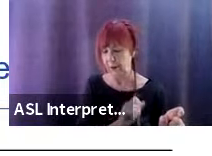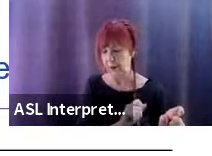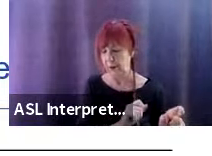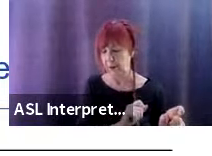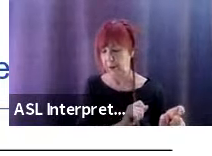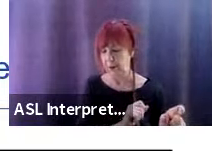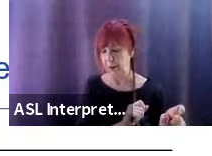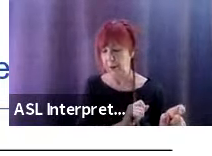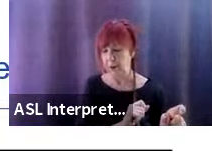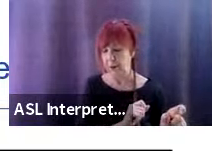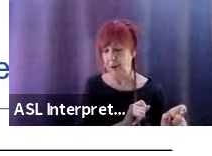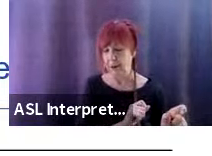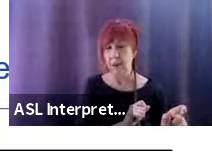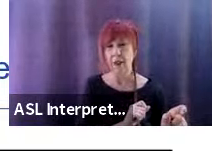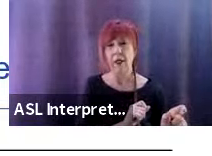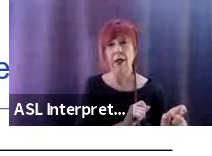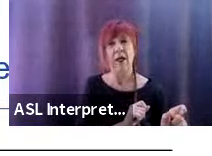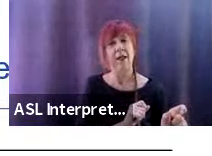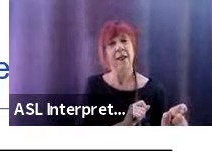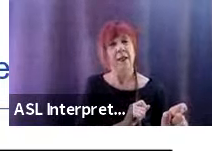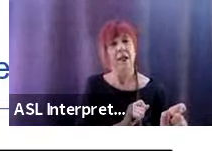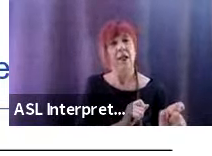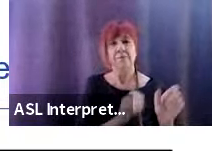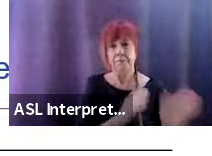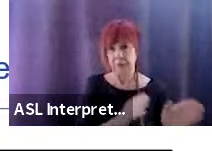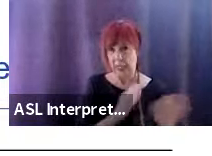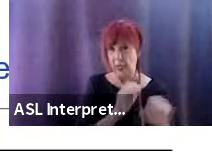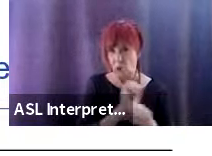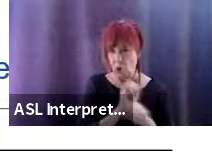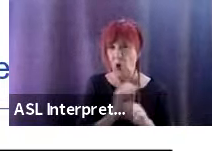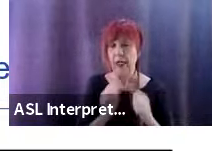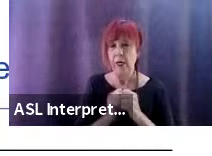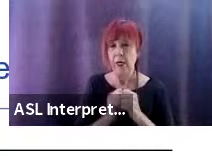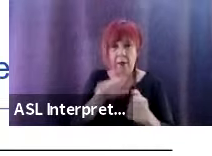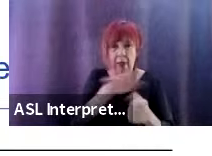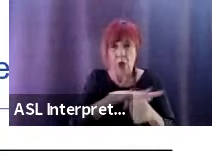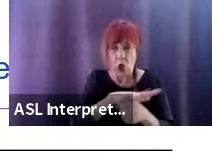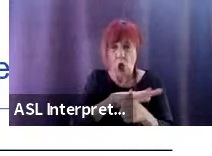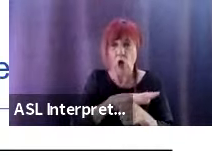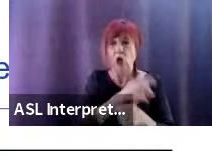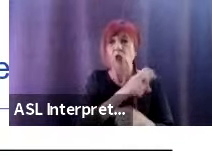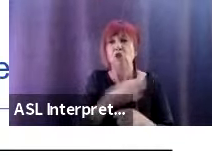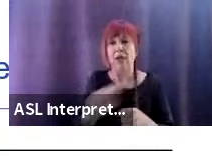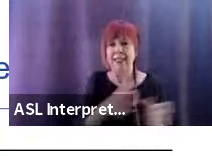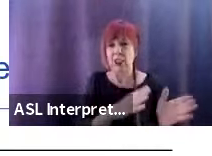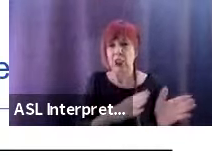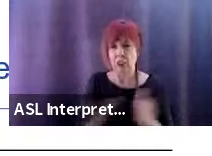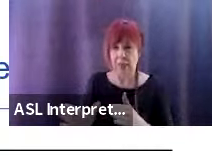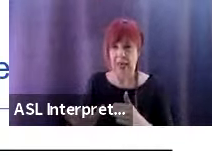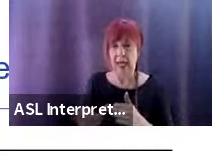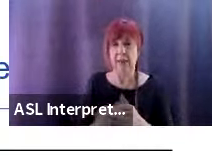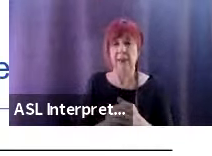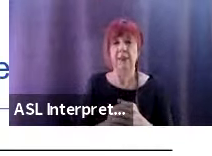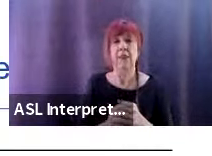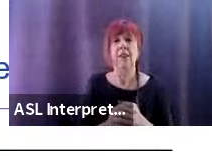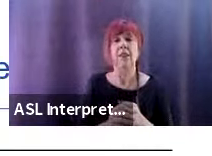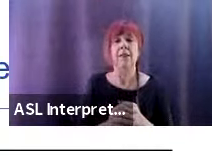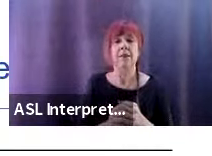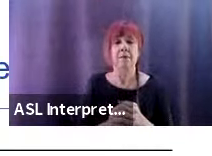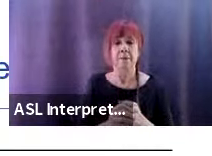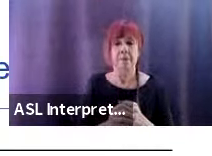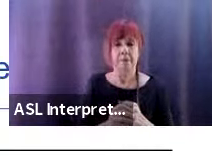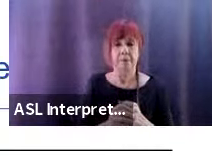2 counties, working closely with our local health jurisdictions on those transition plans, as I mentioned, that include a significant equity